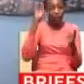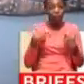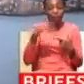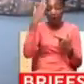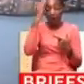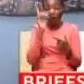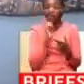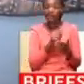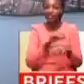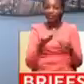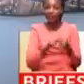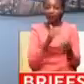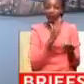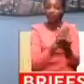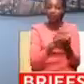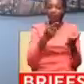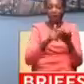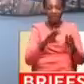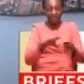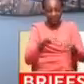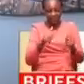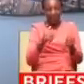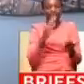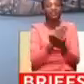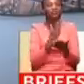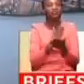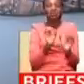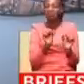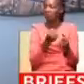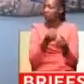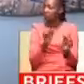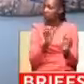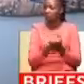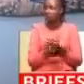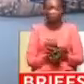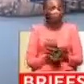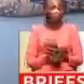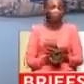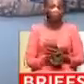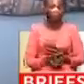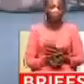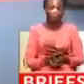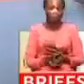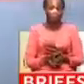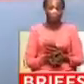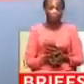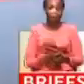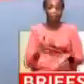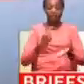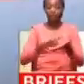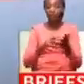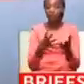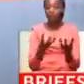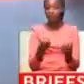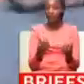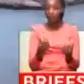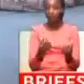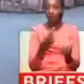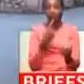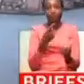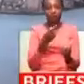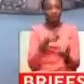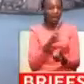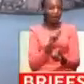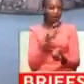admitting the truth requires that they take responsibility, and people don't want to do that. So it's easier to say, oh no, I